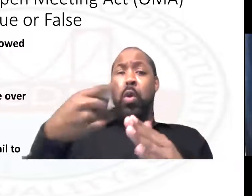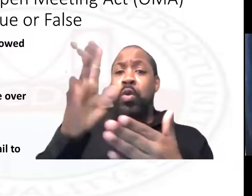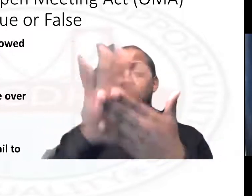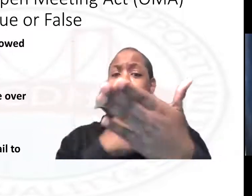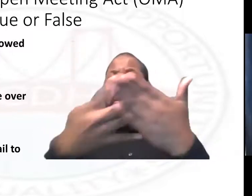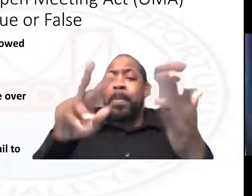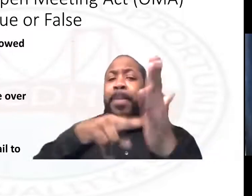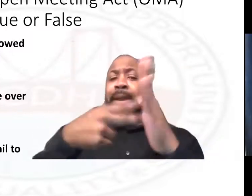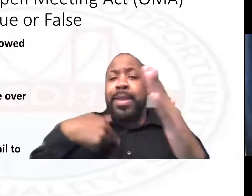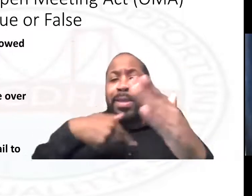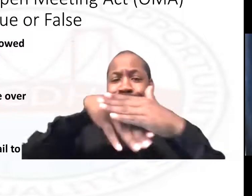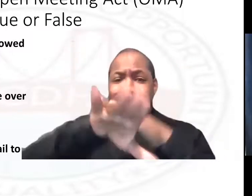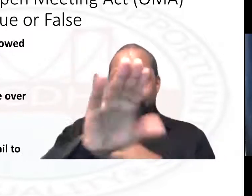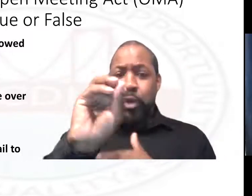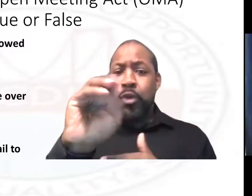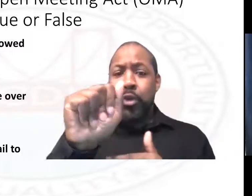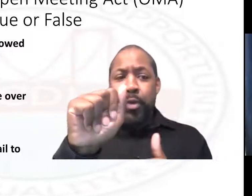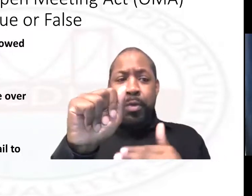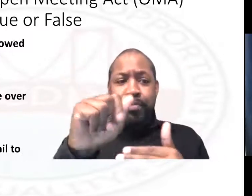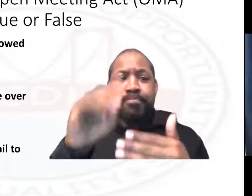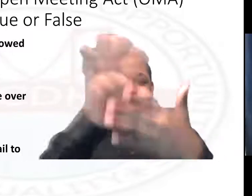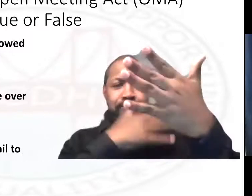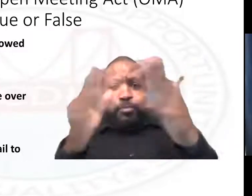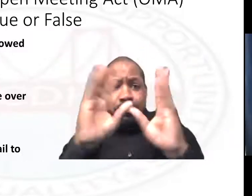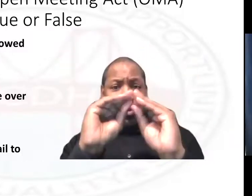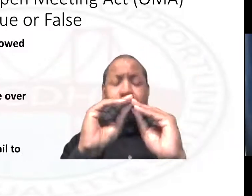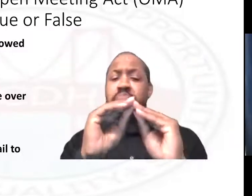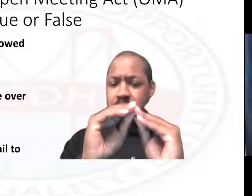Electronic meetings are only allowed for scheduling.